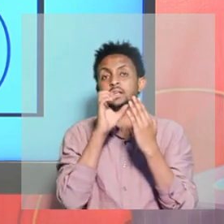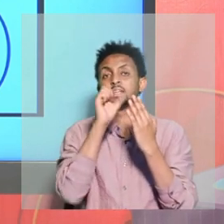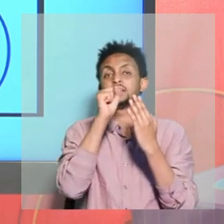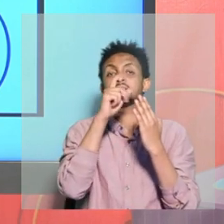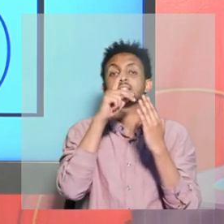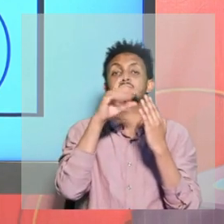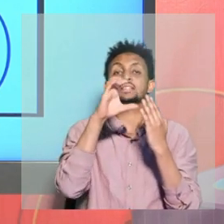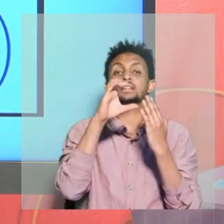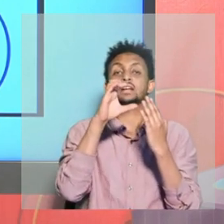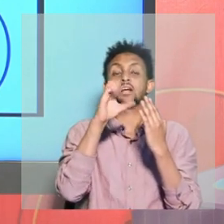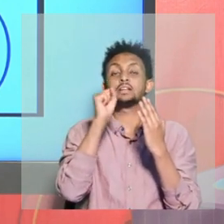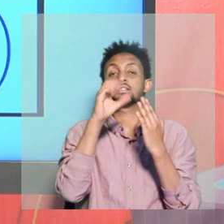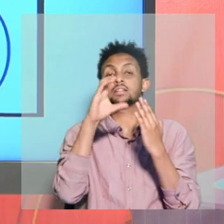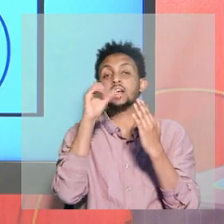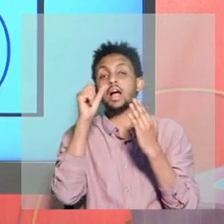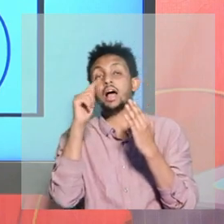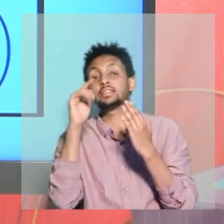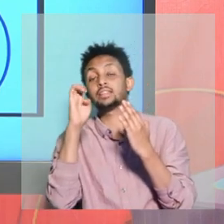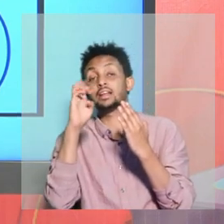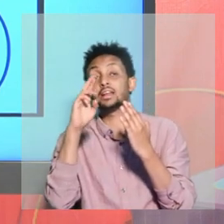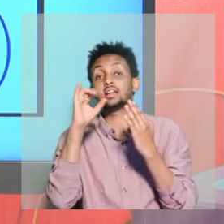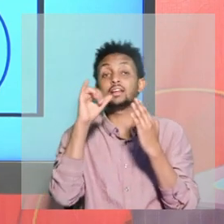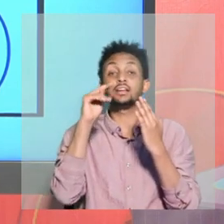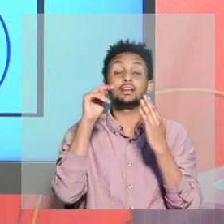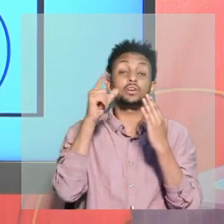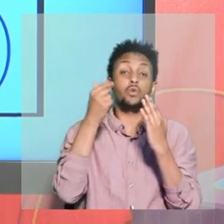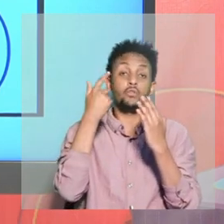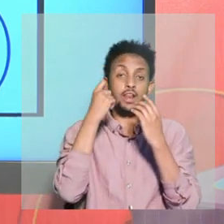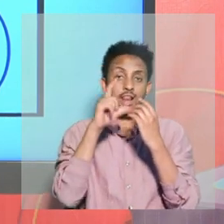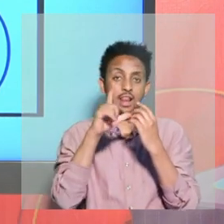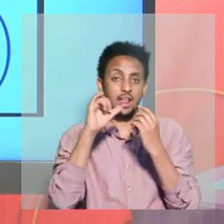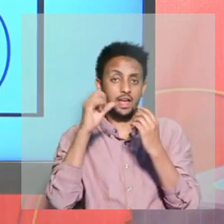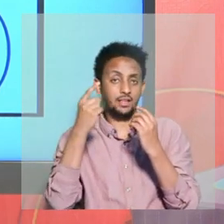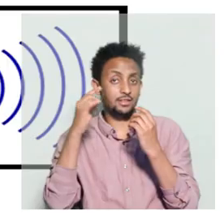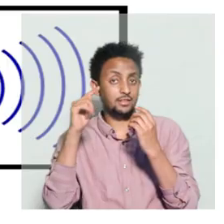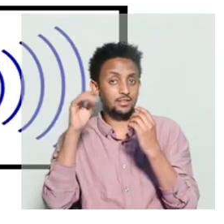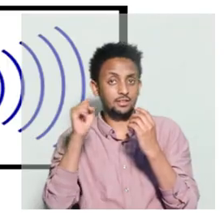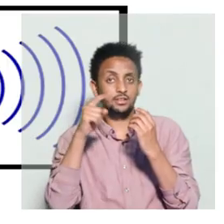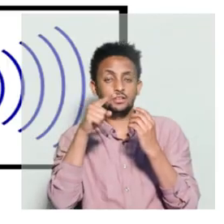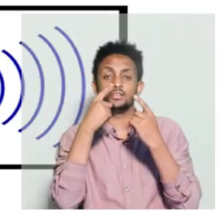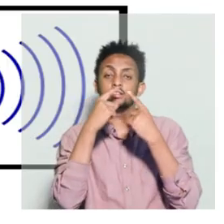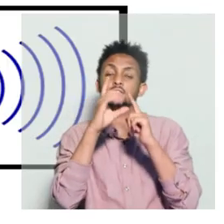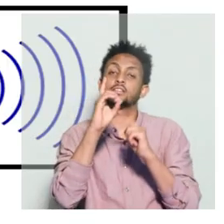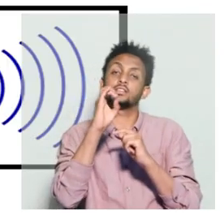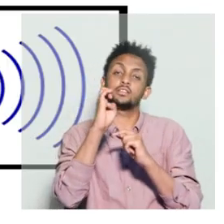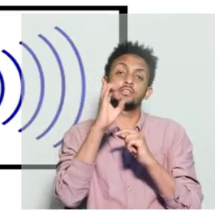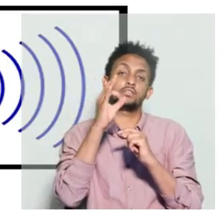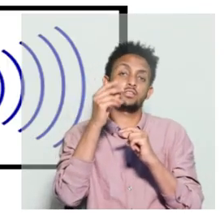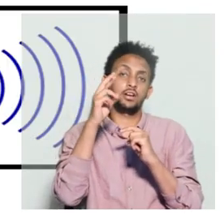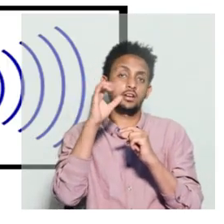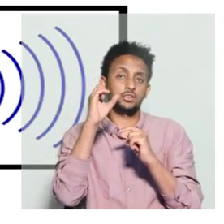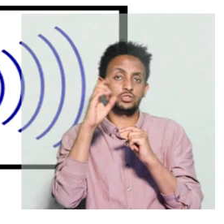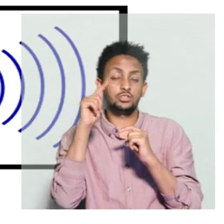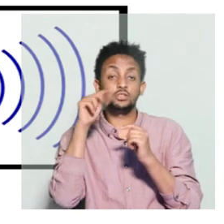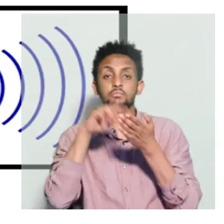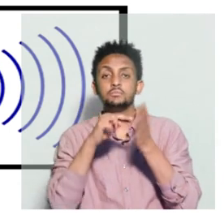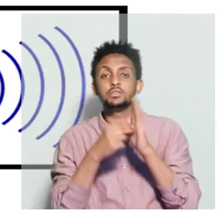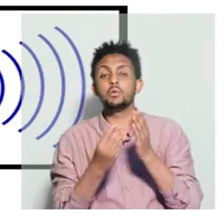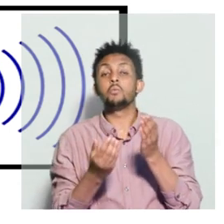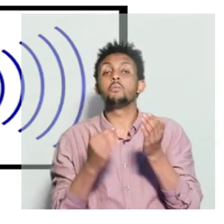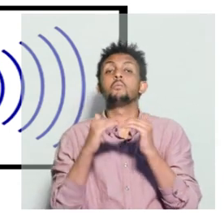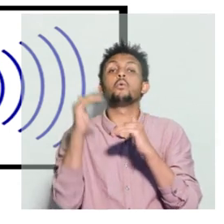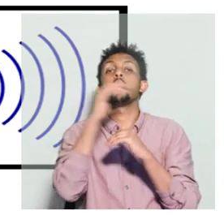scattering of light. This scattering of light is known to be diffraction. We call it to be diffraction. And diffraction is